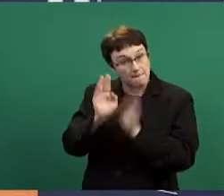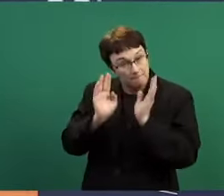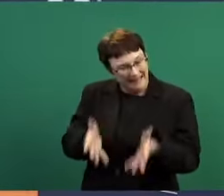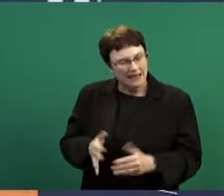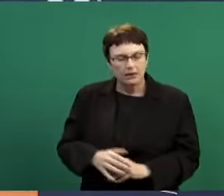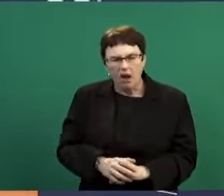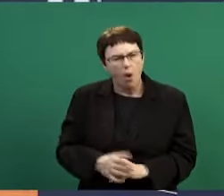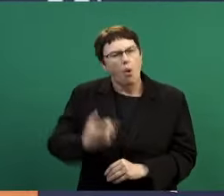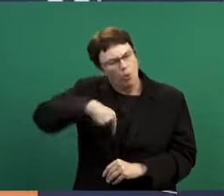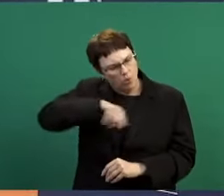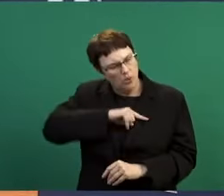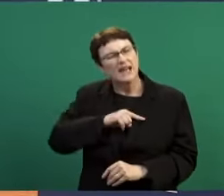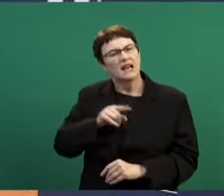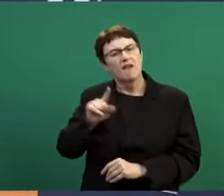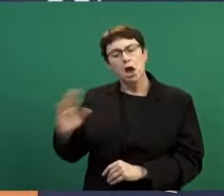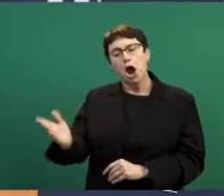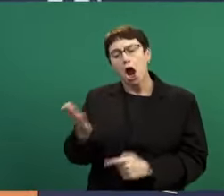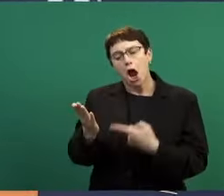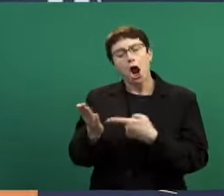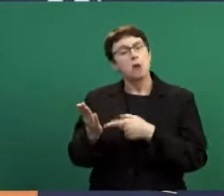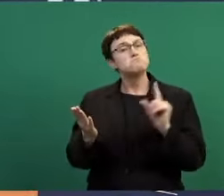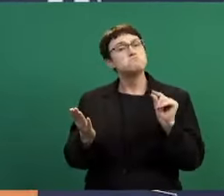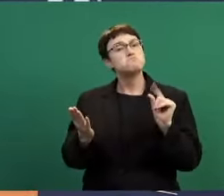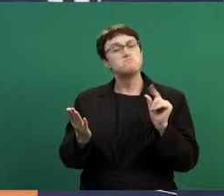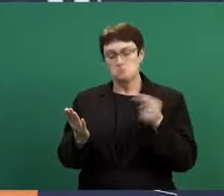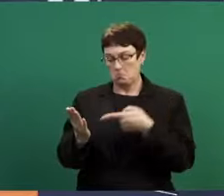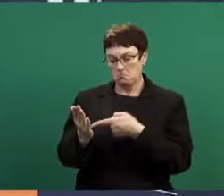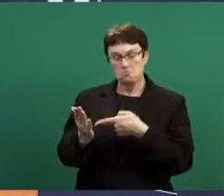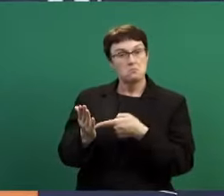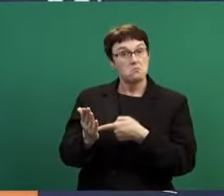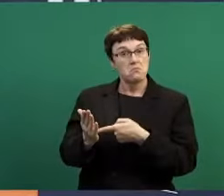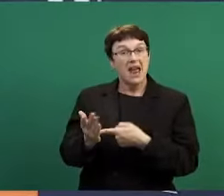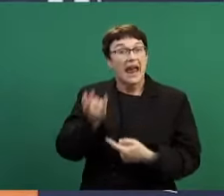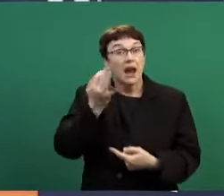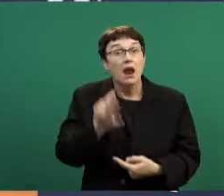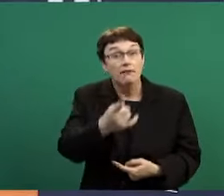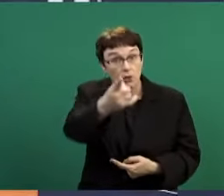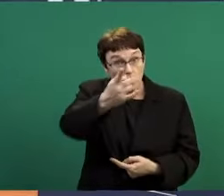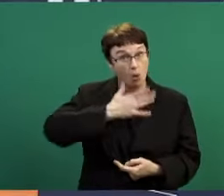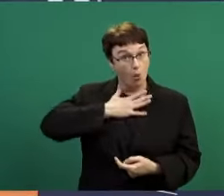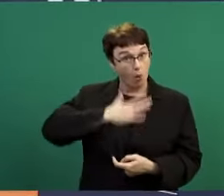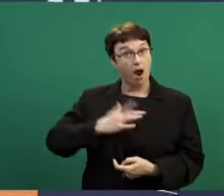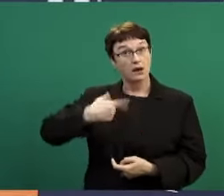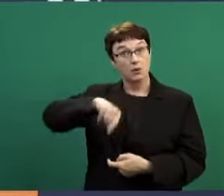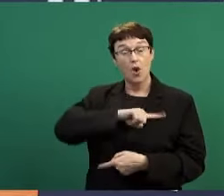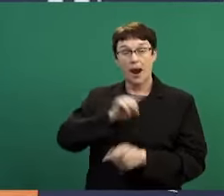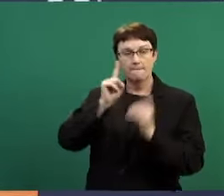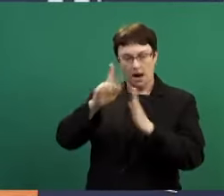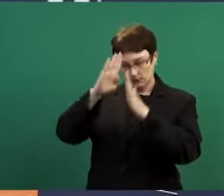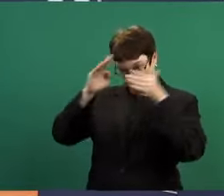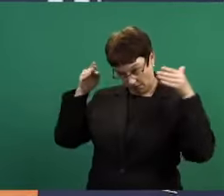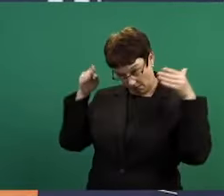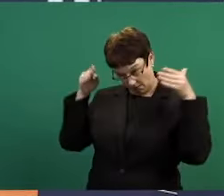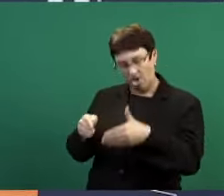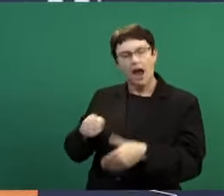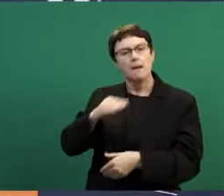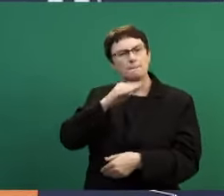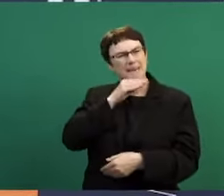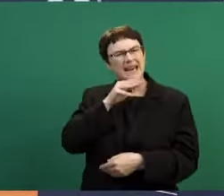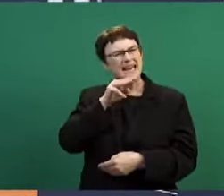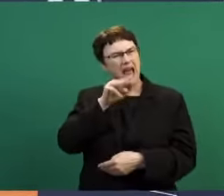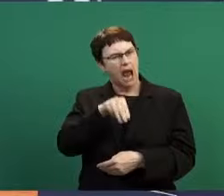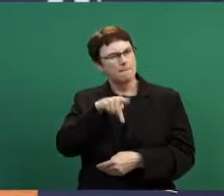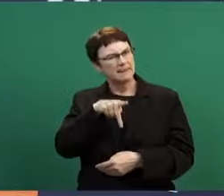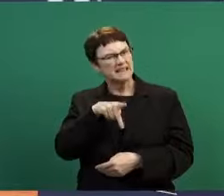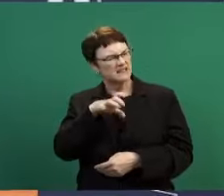to religiously follow it, we could as well just fire the MPC and allow the QPM to take the decisions. That is